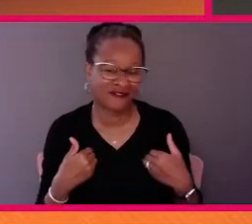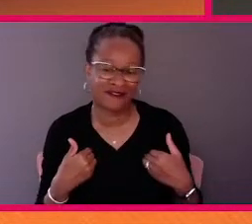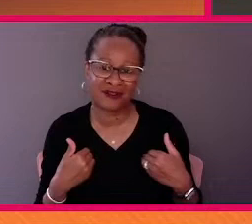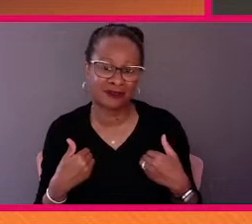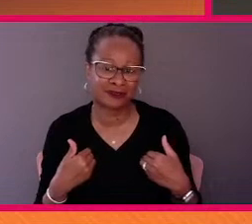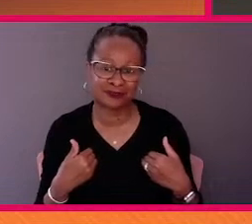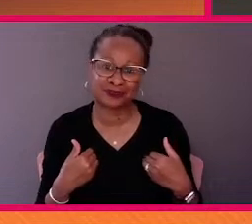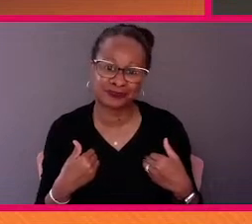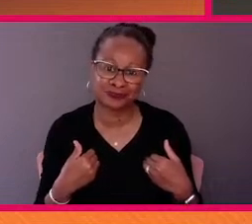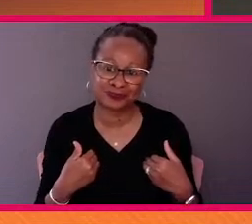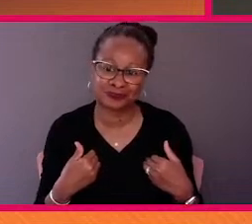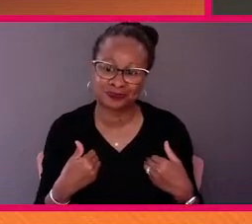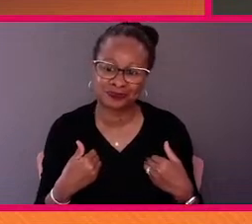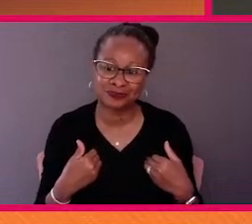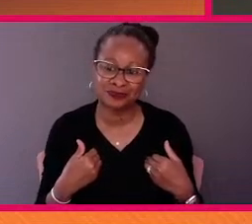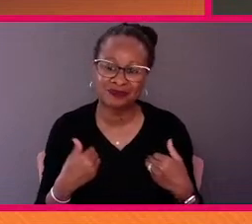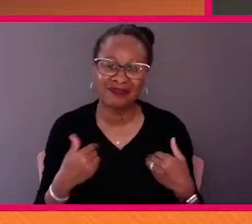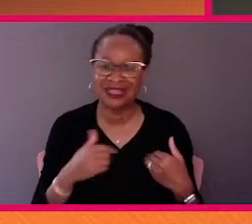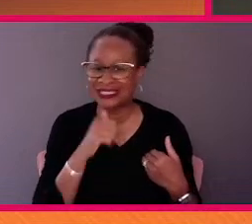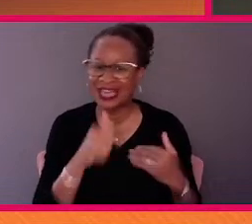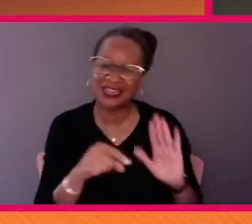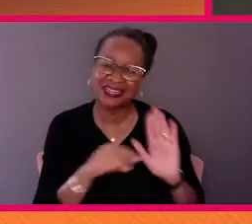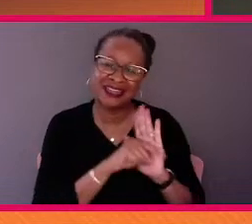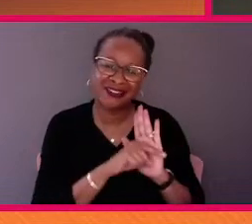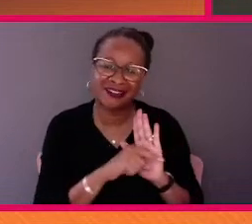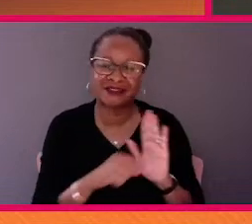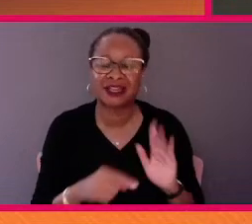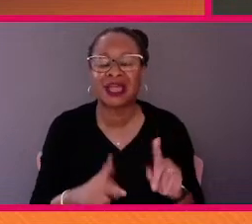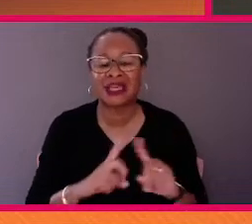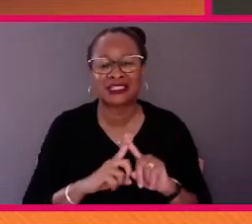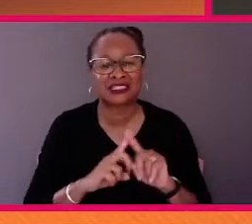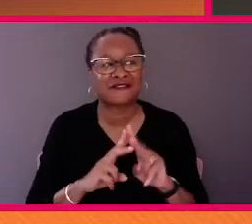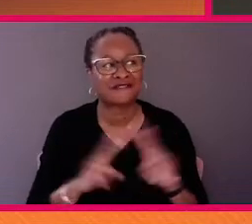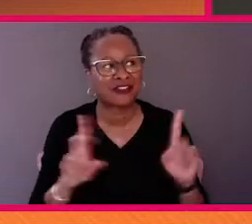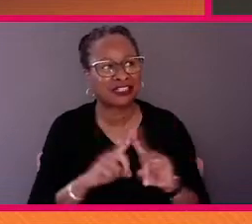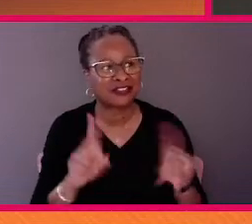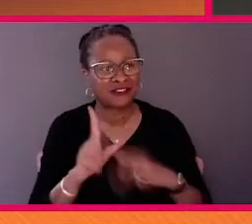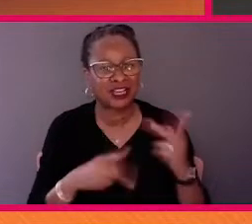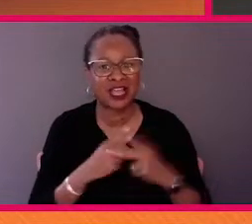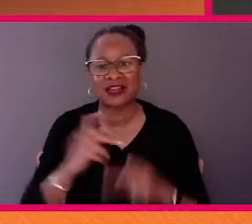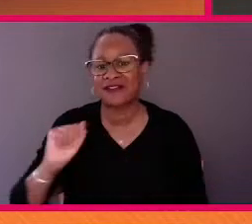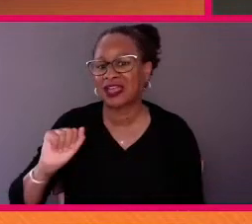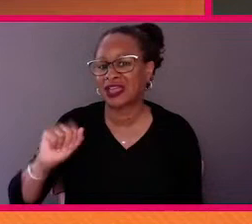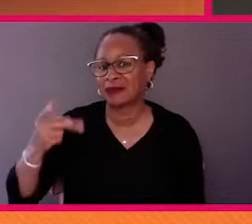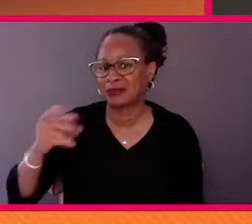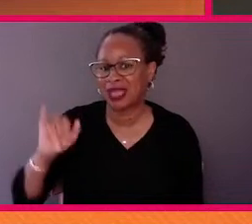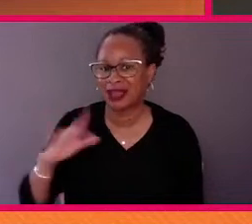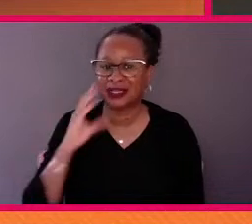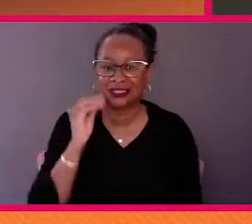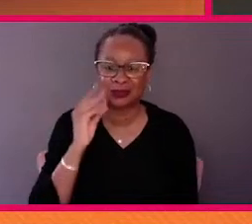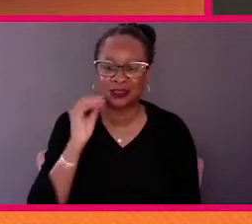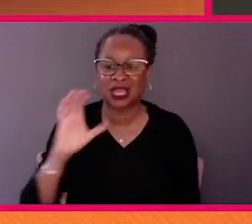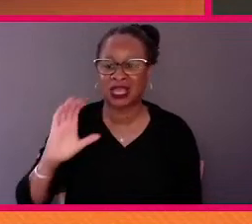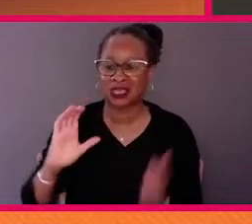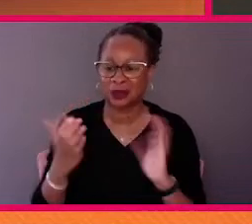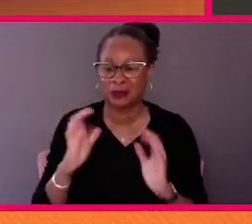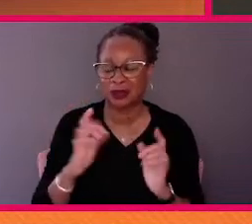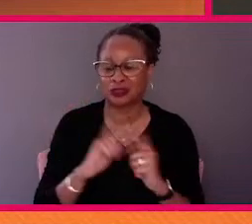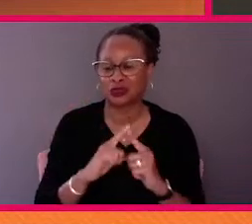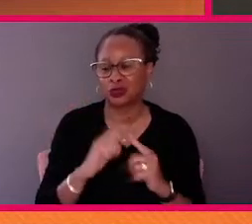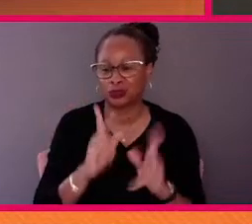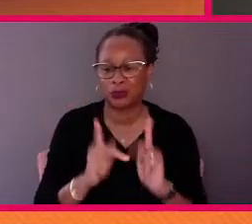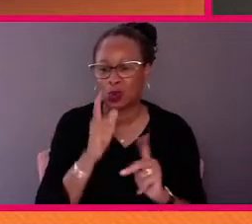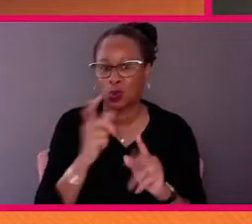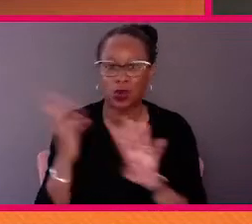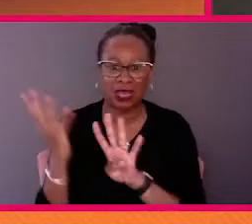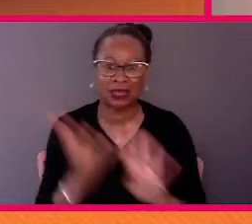it's not a disadvantage. I just say like it's a very different kind of a AAPI experience compared to people who immigrated to